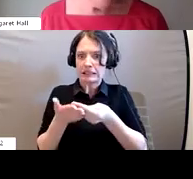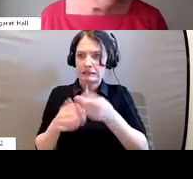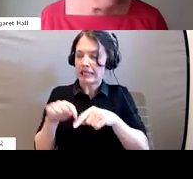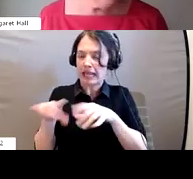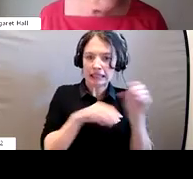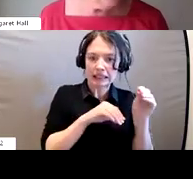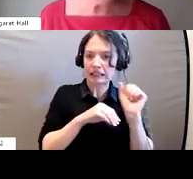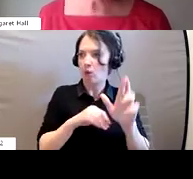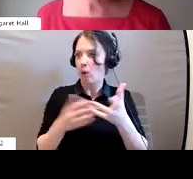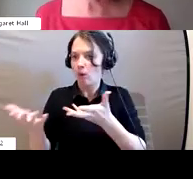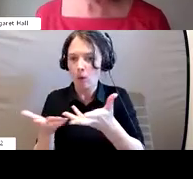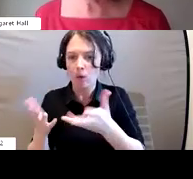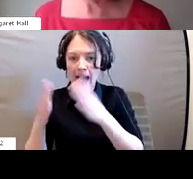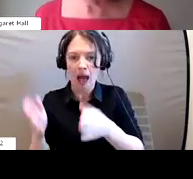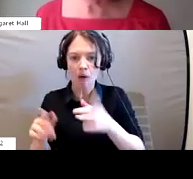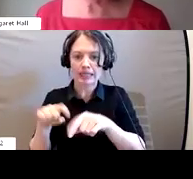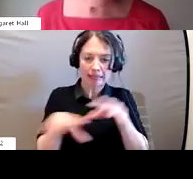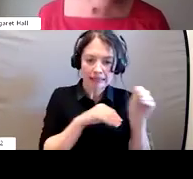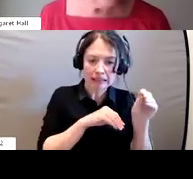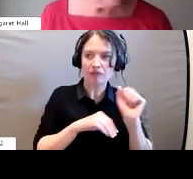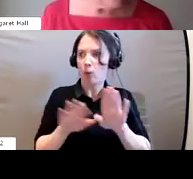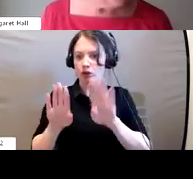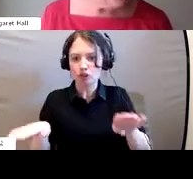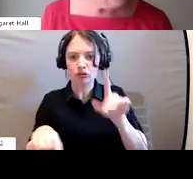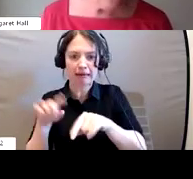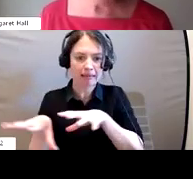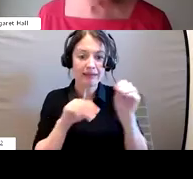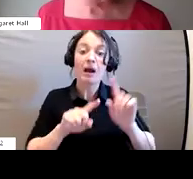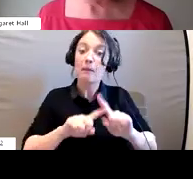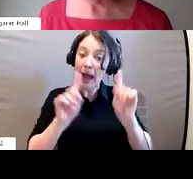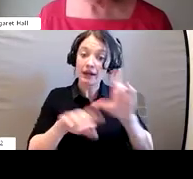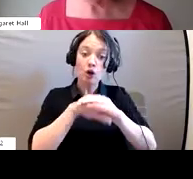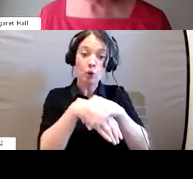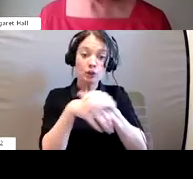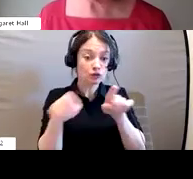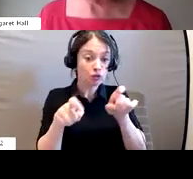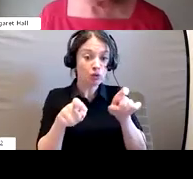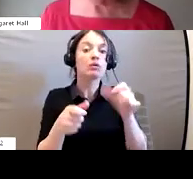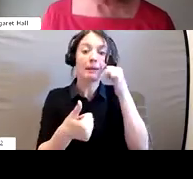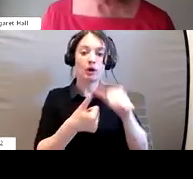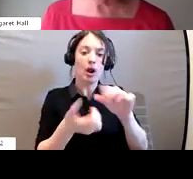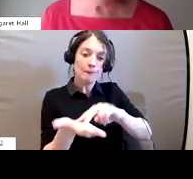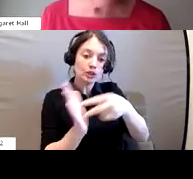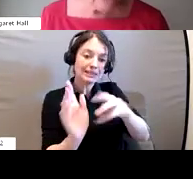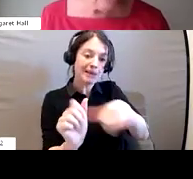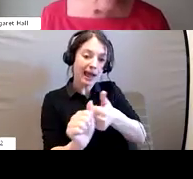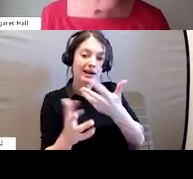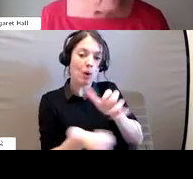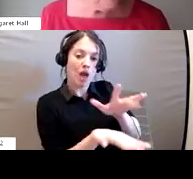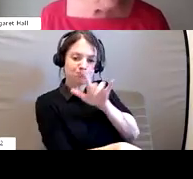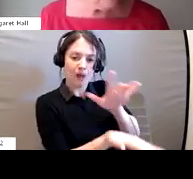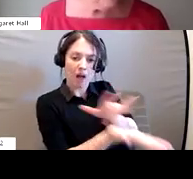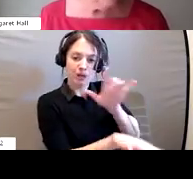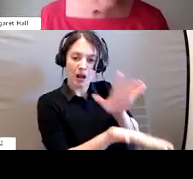realize that perpetrators of coercive control construct these relationships for a purpose, that is, to exploit those relationships and